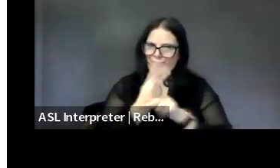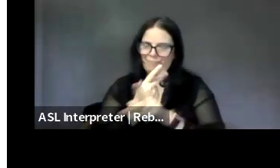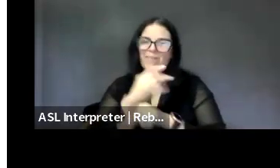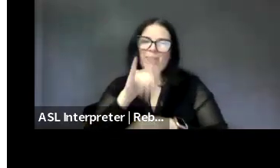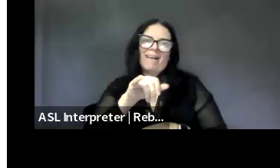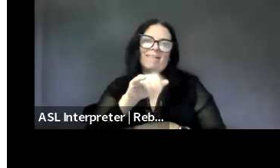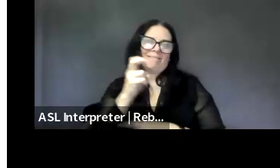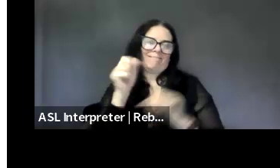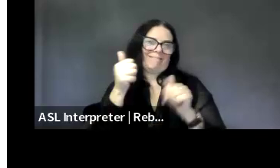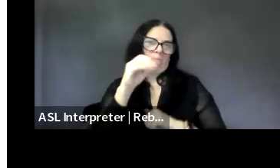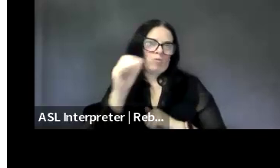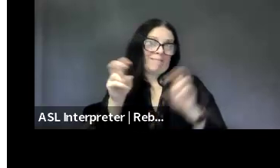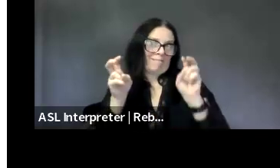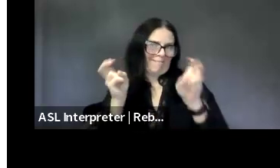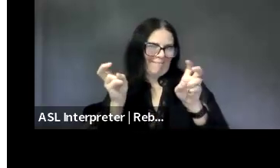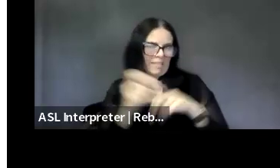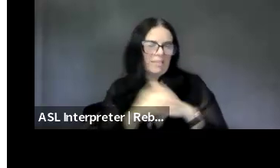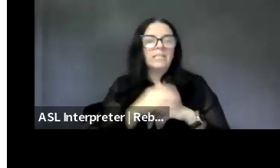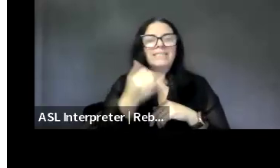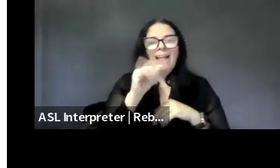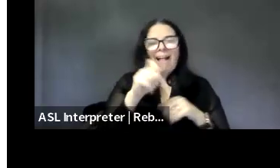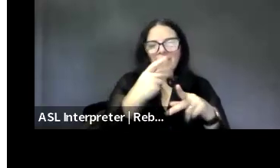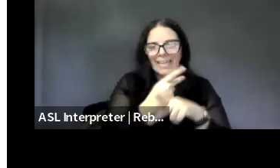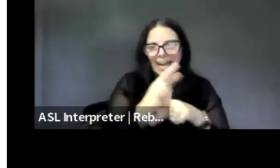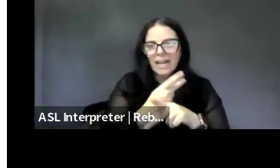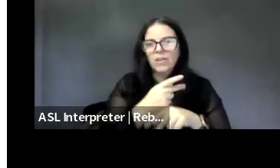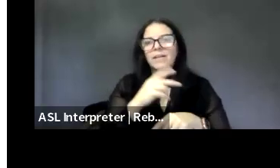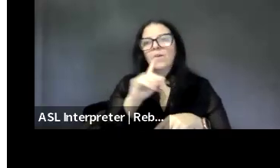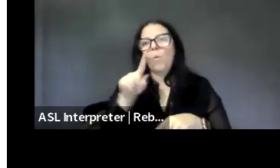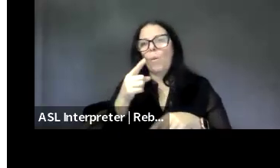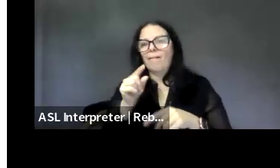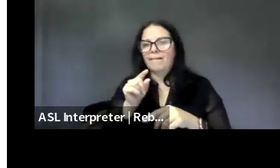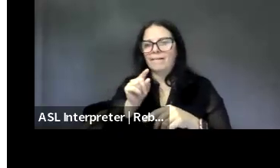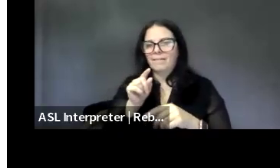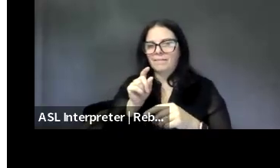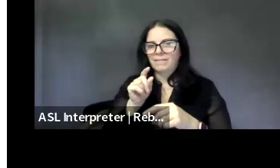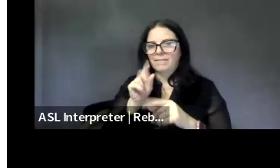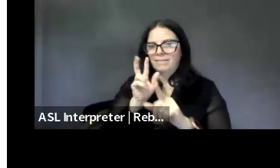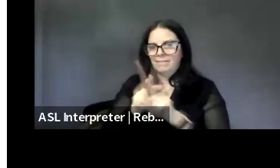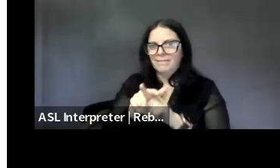actually still calculate, and you can only do it against certain costs.